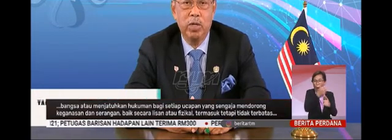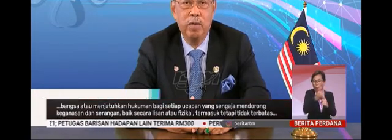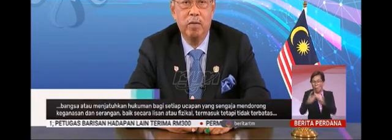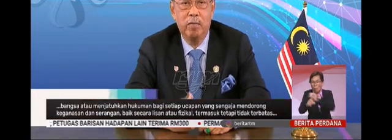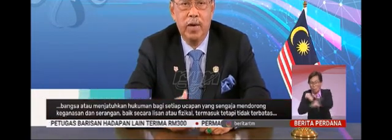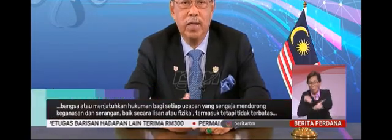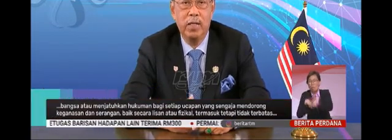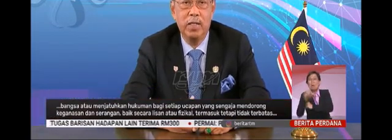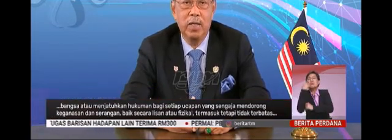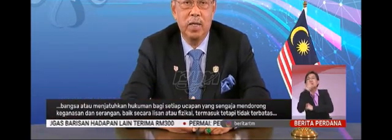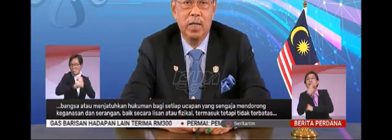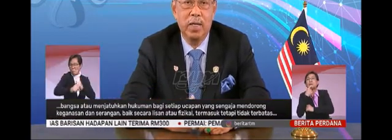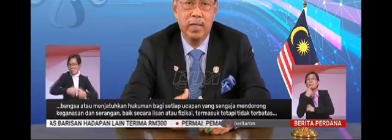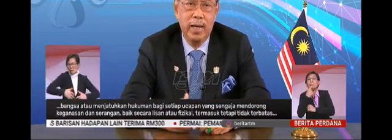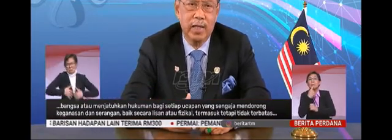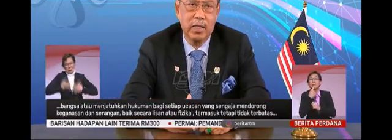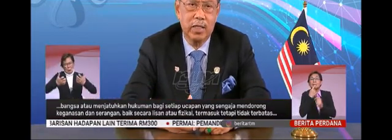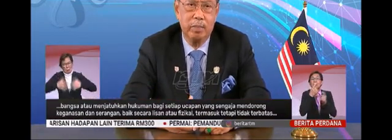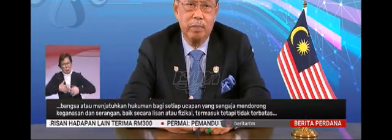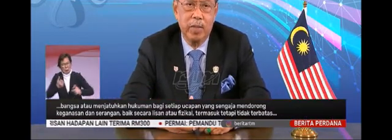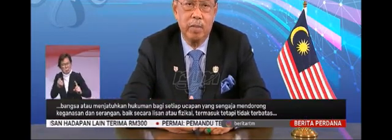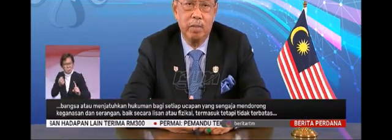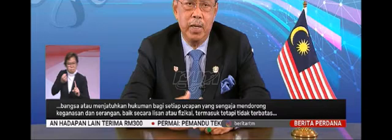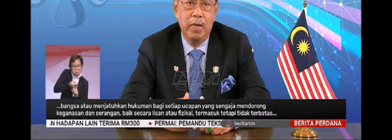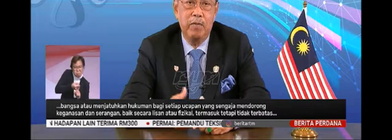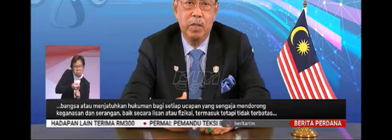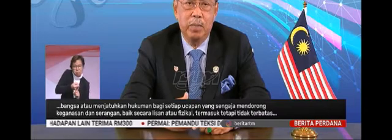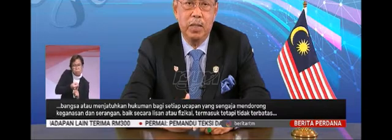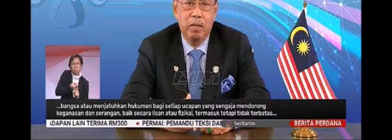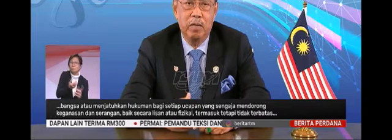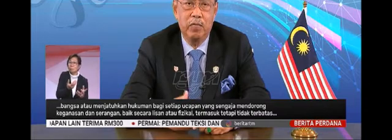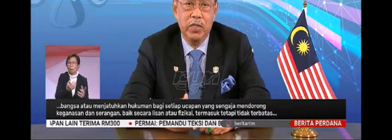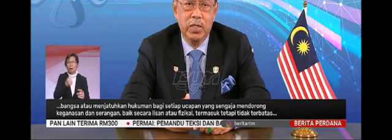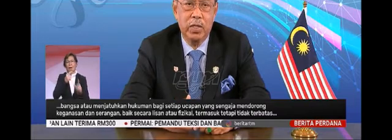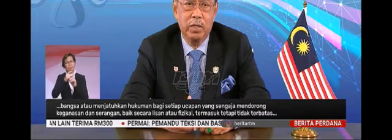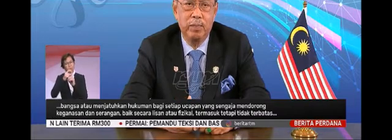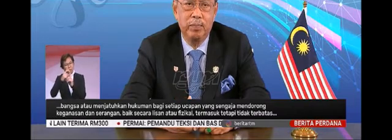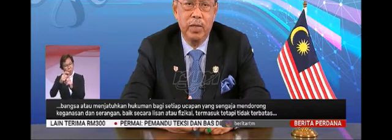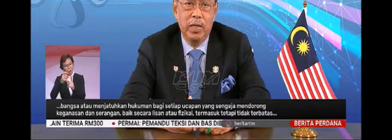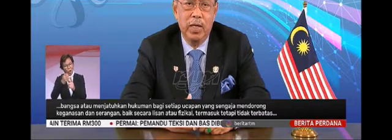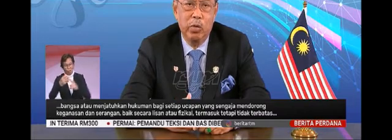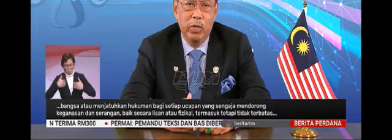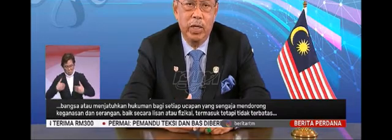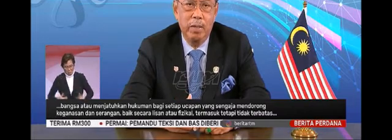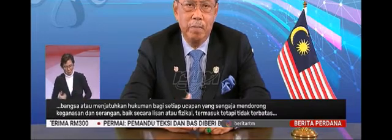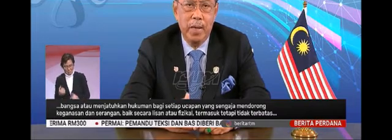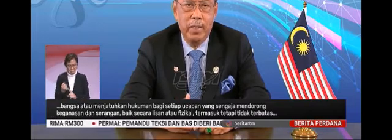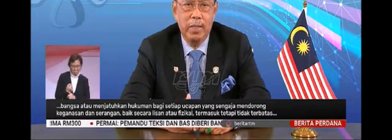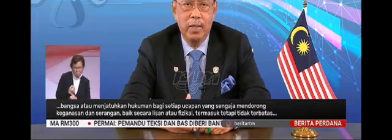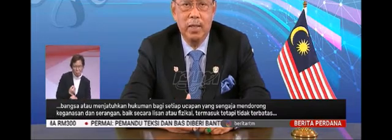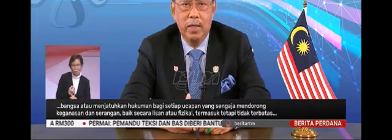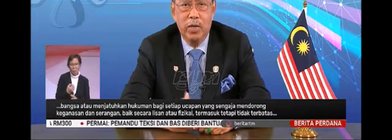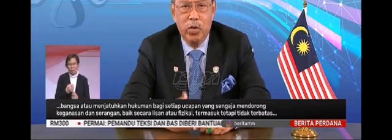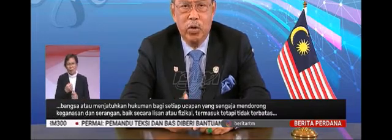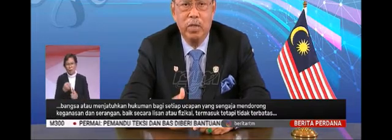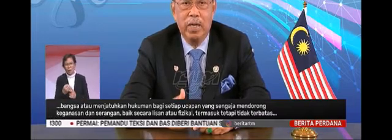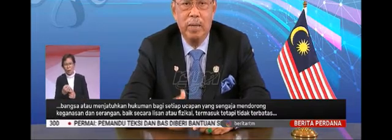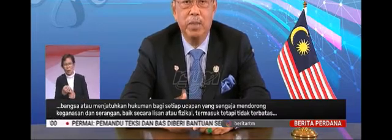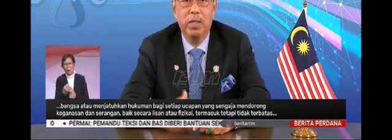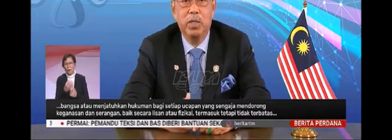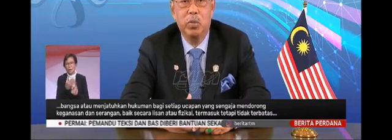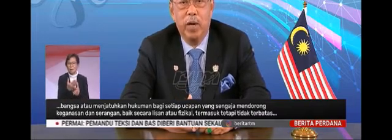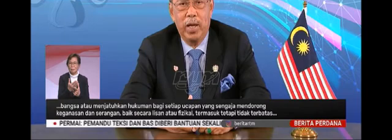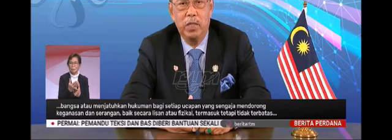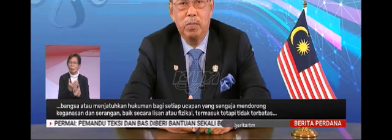willfully promoting violence and attacks, be it verbal or physical, including but